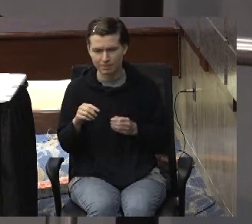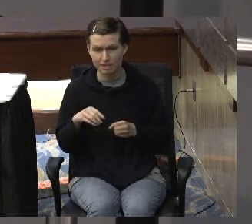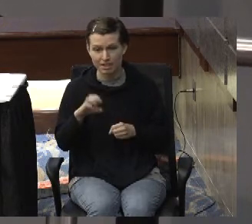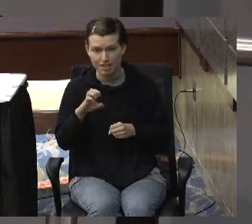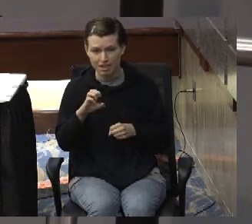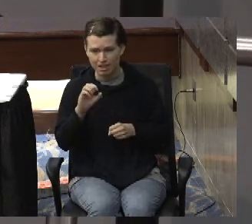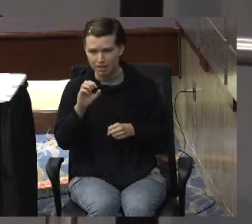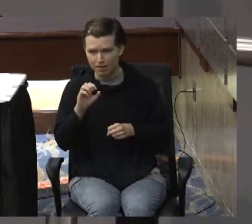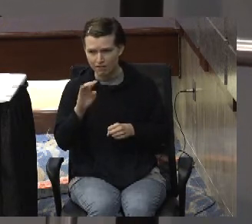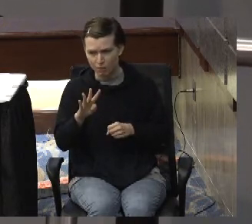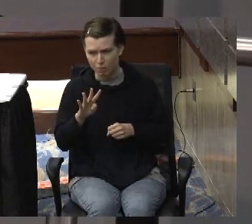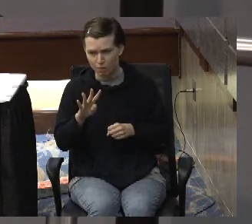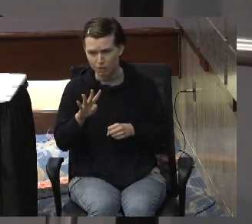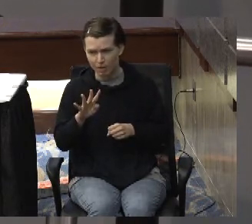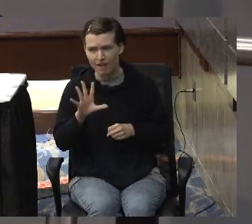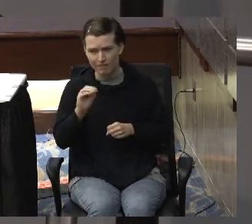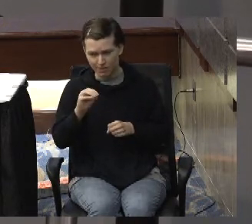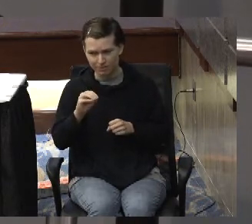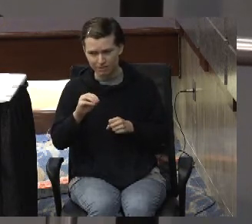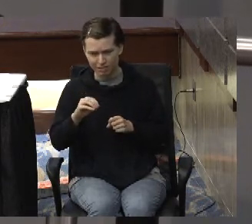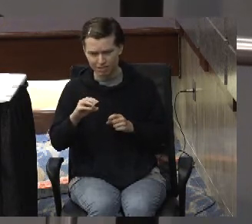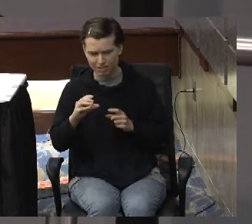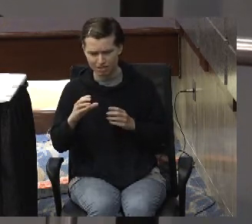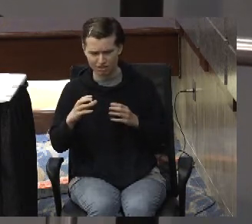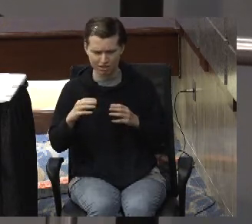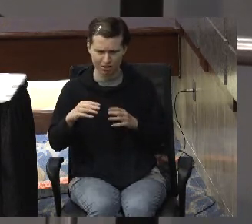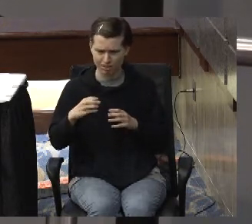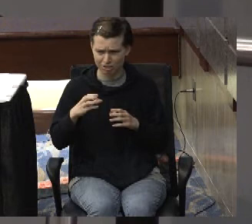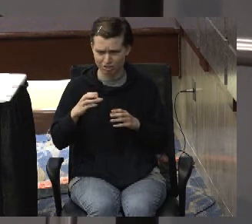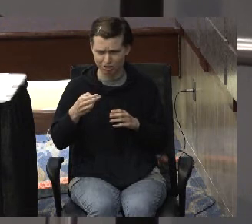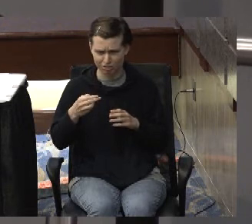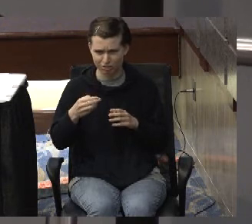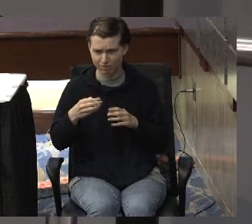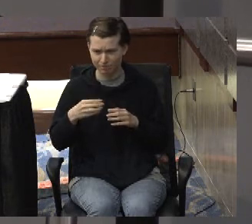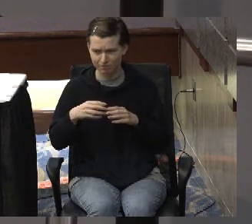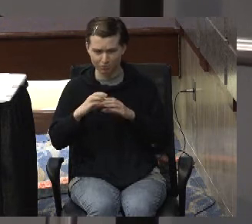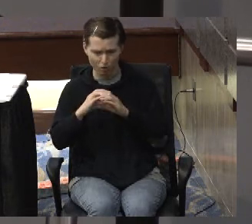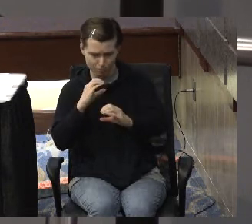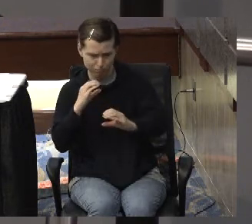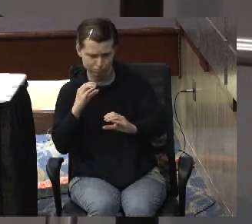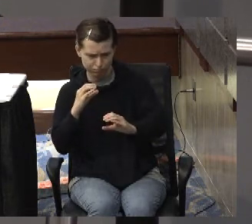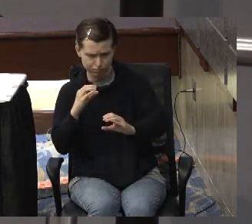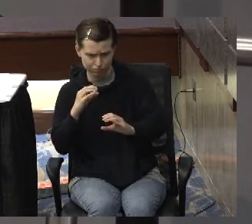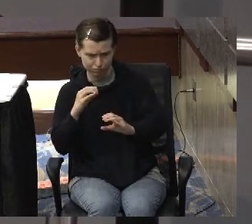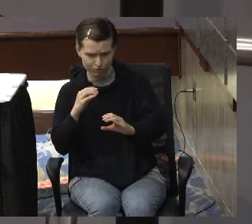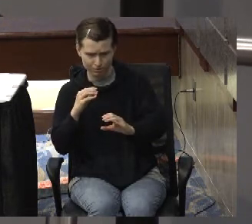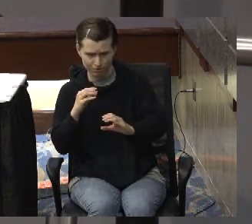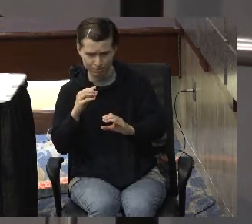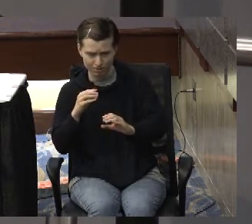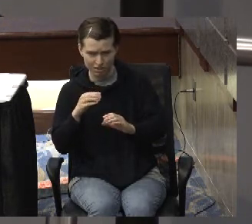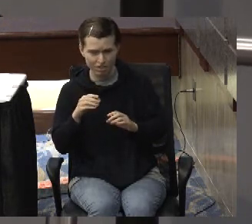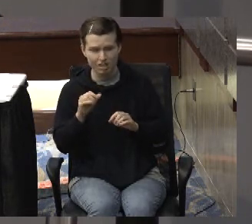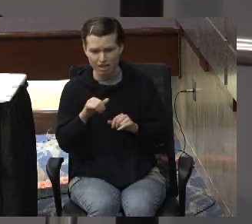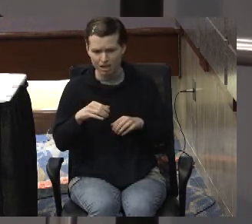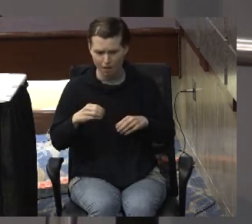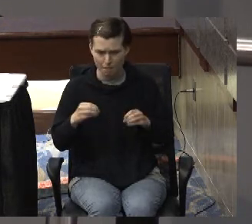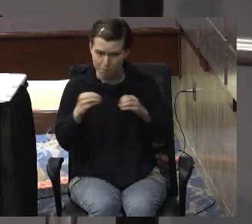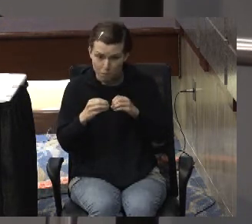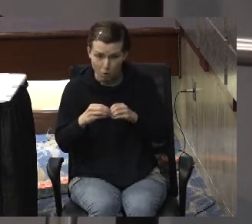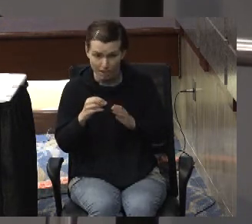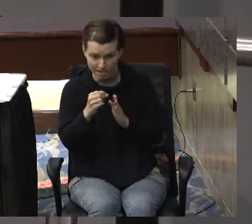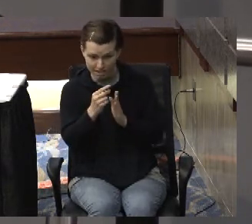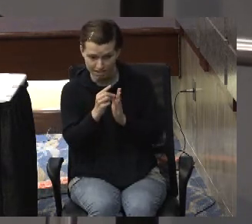E450 chassis that they looked at for the optimal EV, Motive actually makes that, and they have more design options available, including